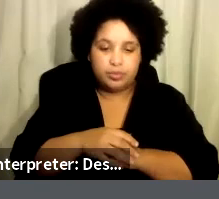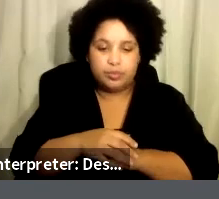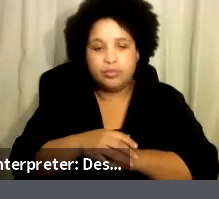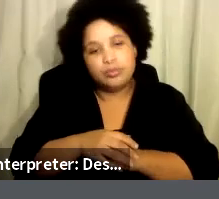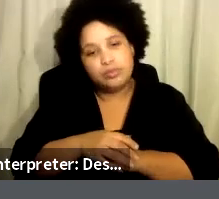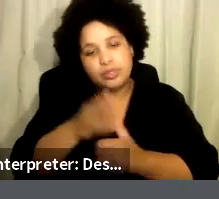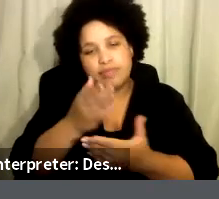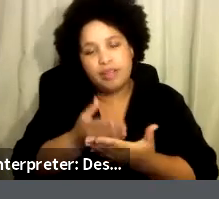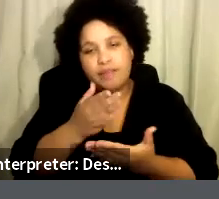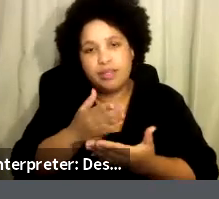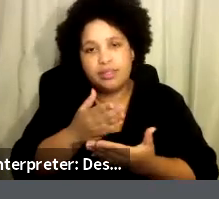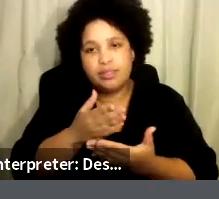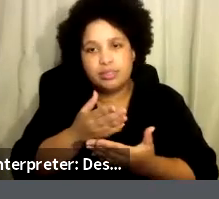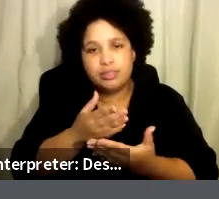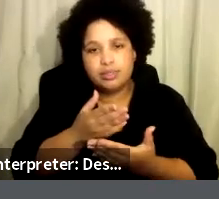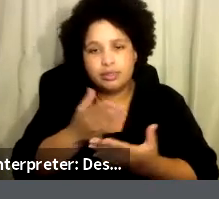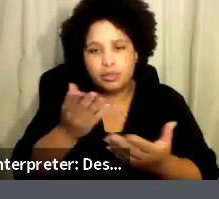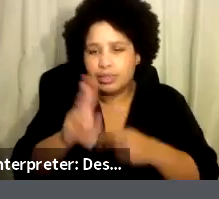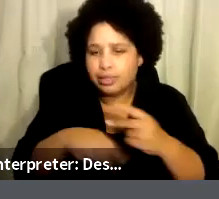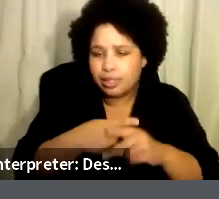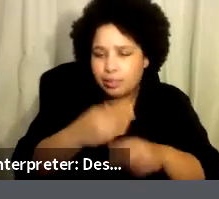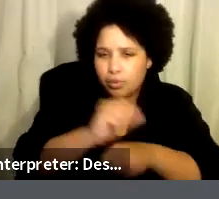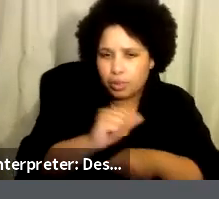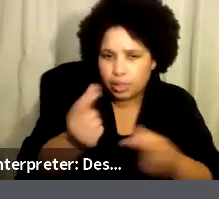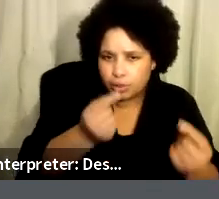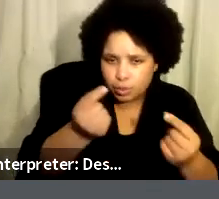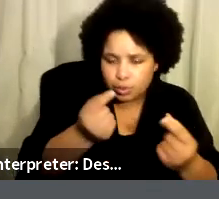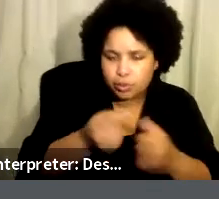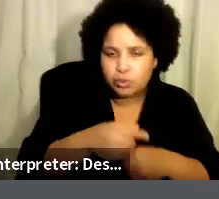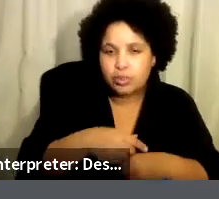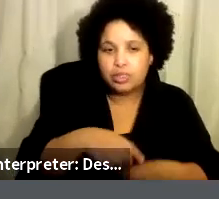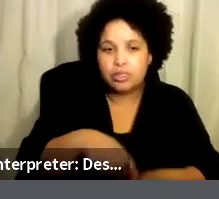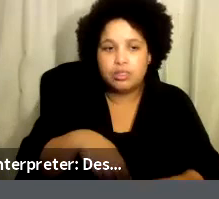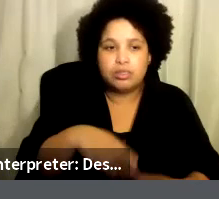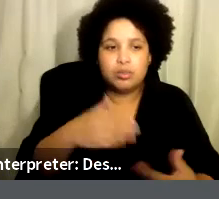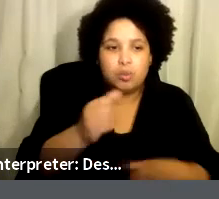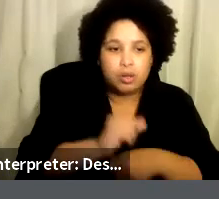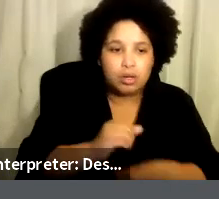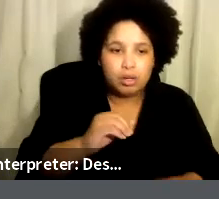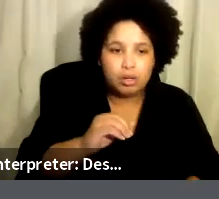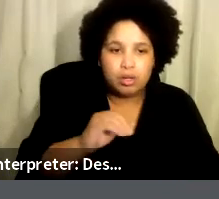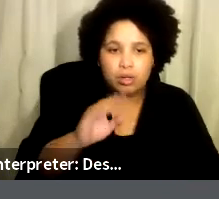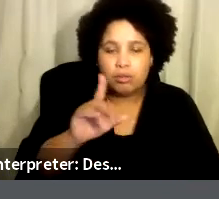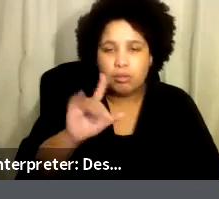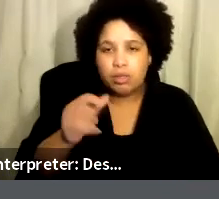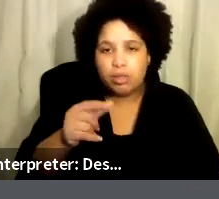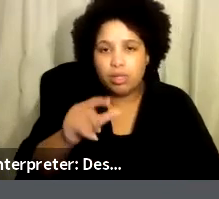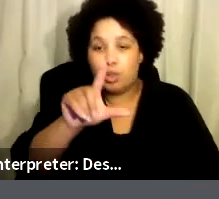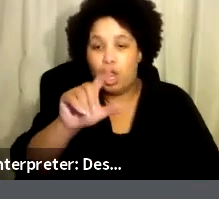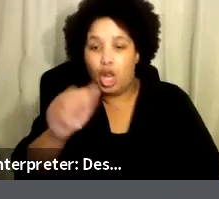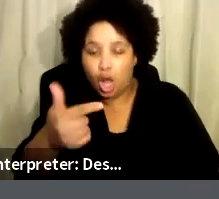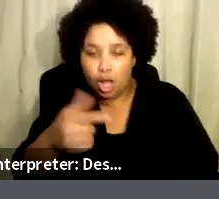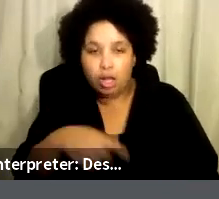to verify what type of employment they do, either work logs or appointment logs